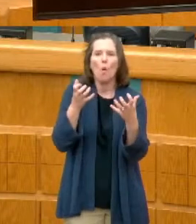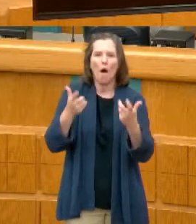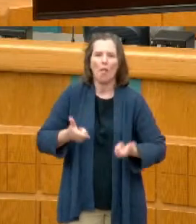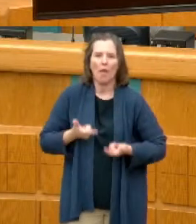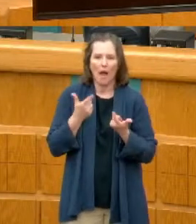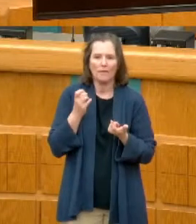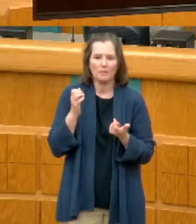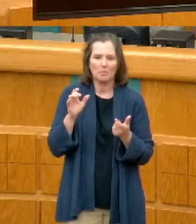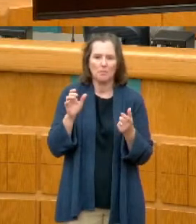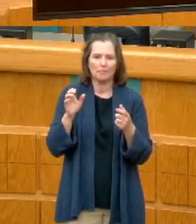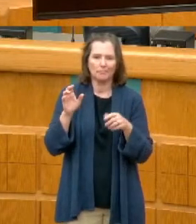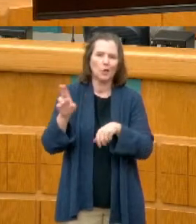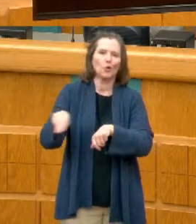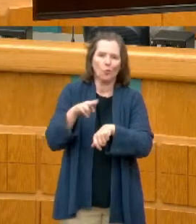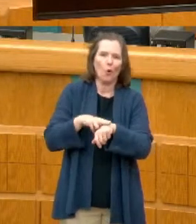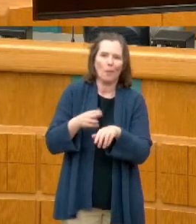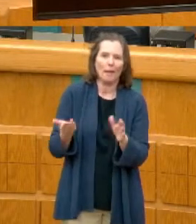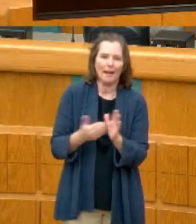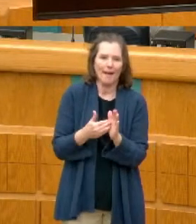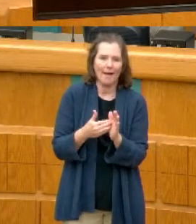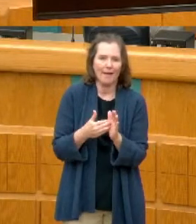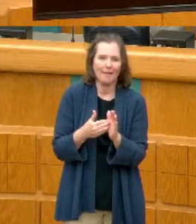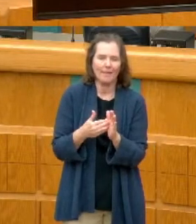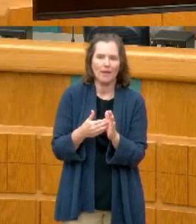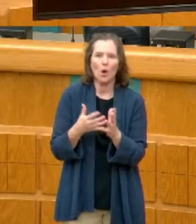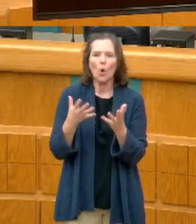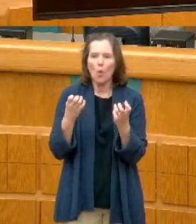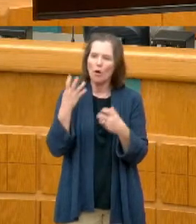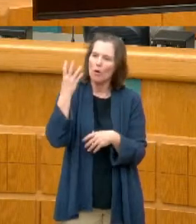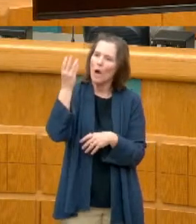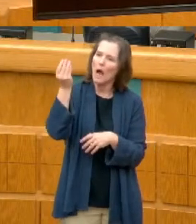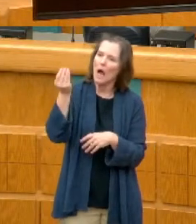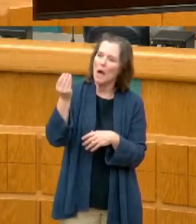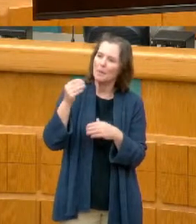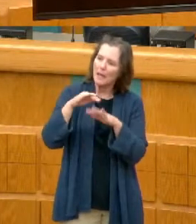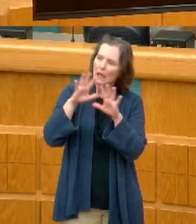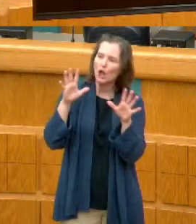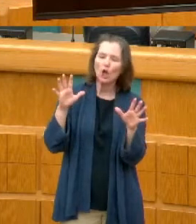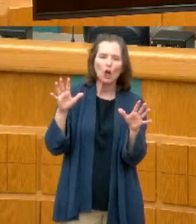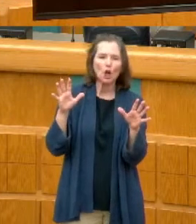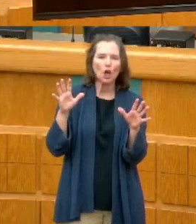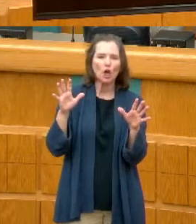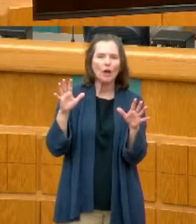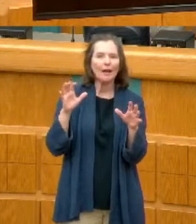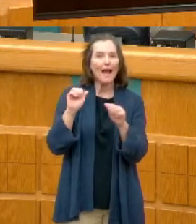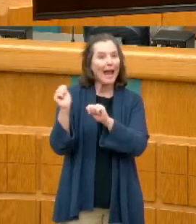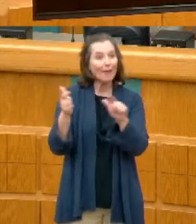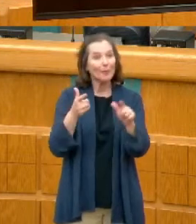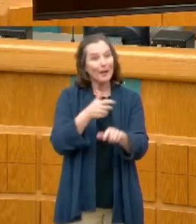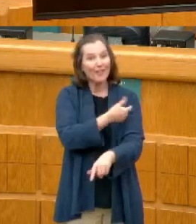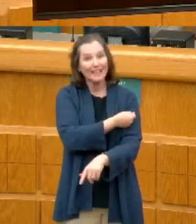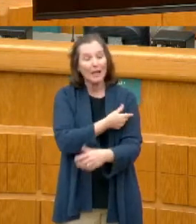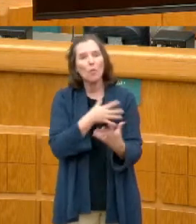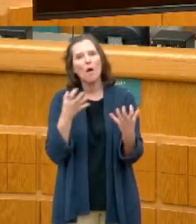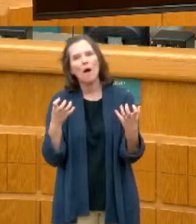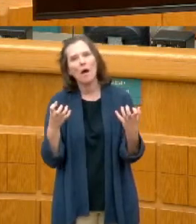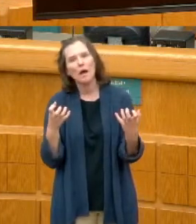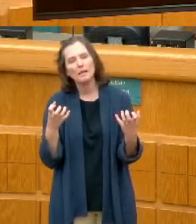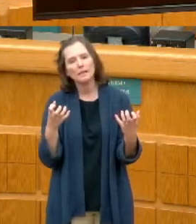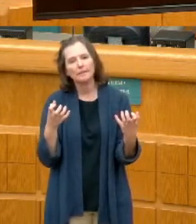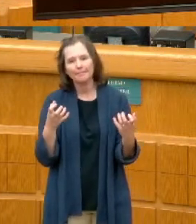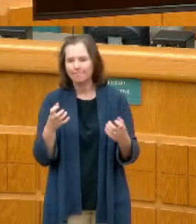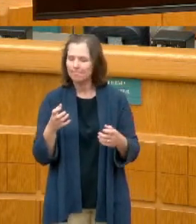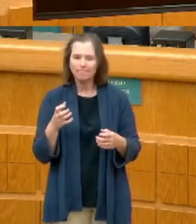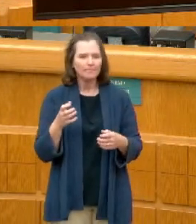getting out, and being able to get in the clear, and everybody was vaccinated. But we're dealing